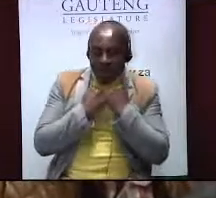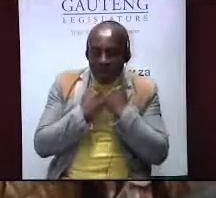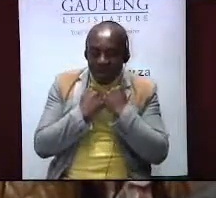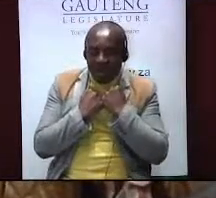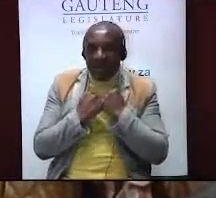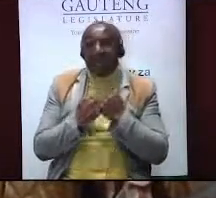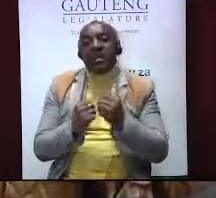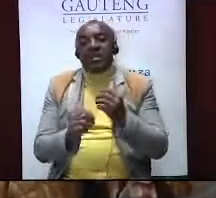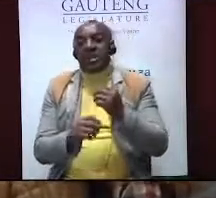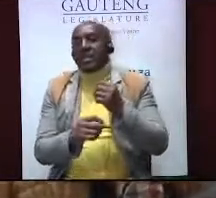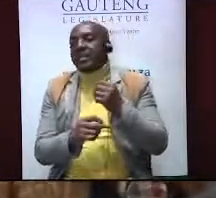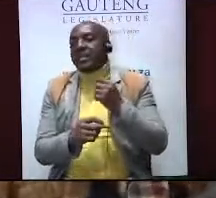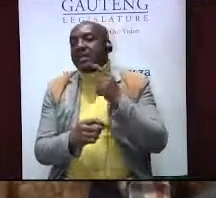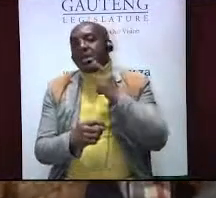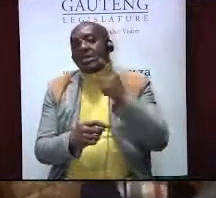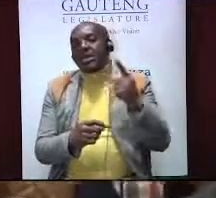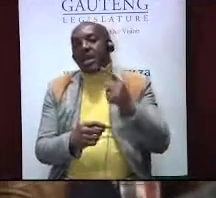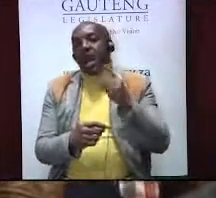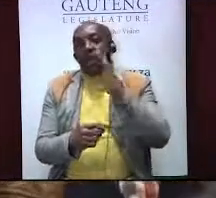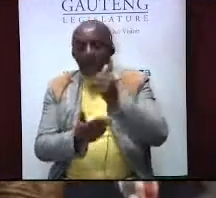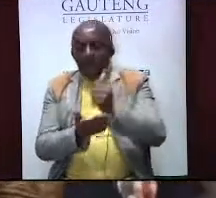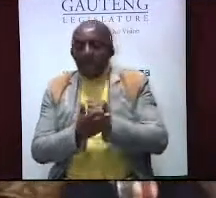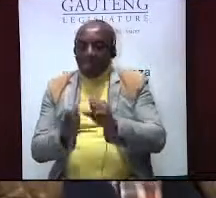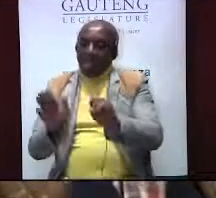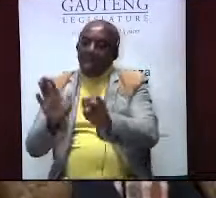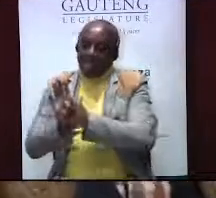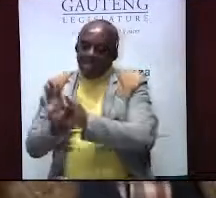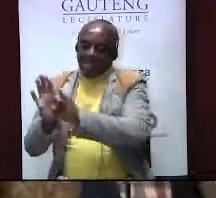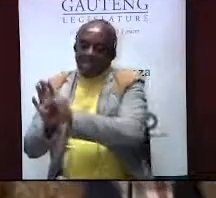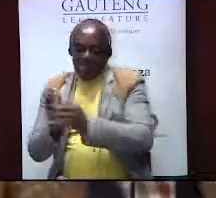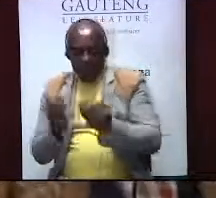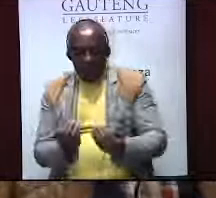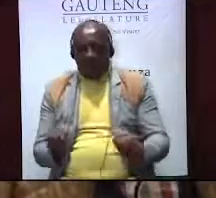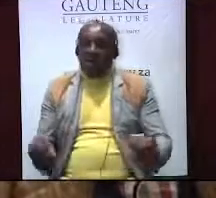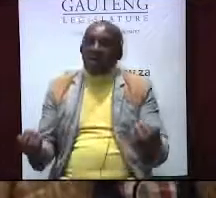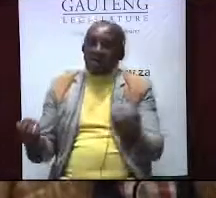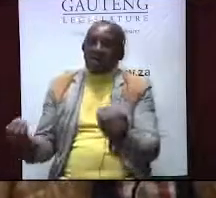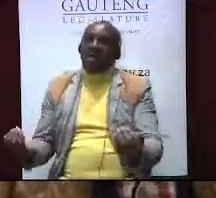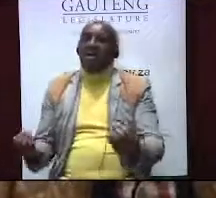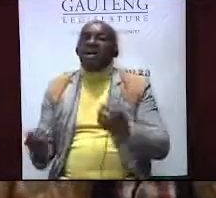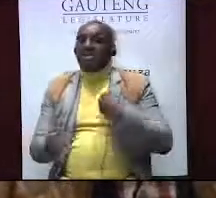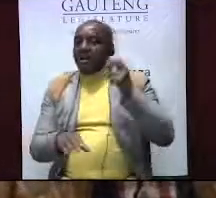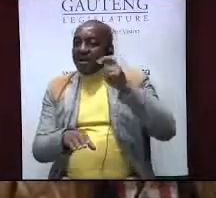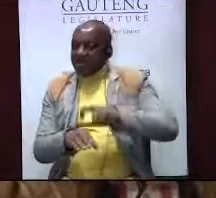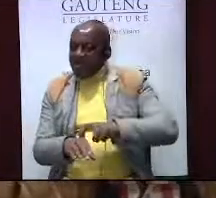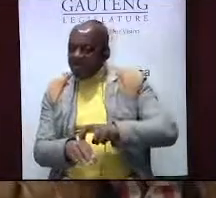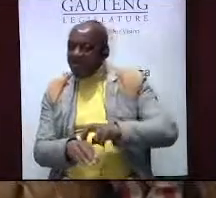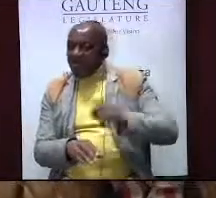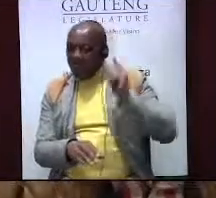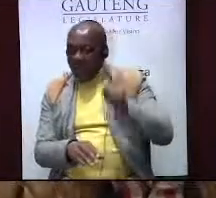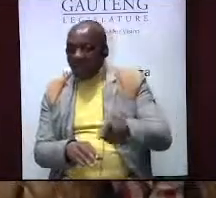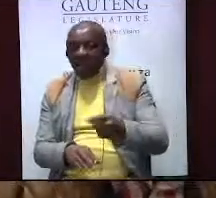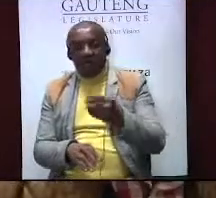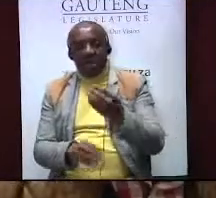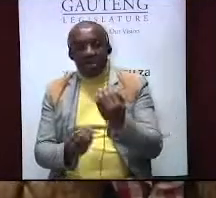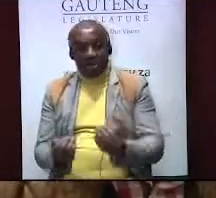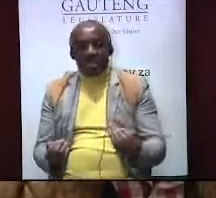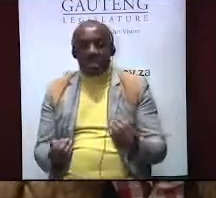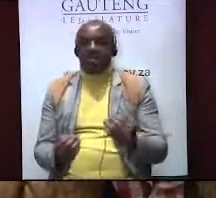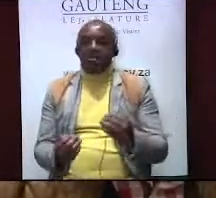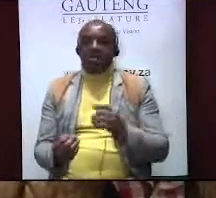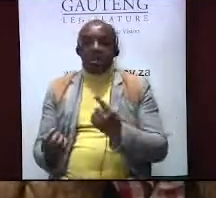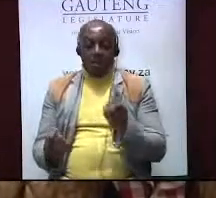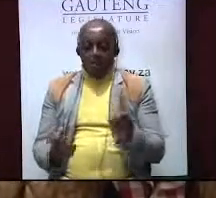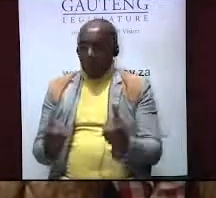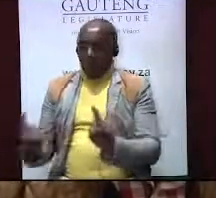then who will get the boy child? One-on-one kind of interaction. How to